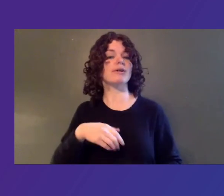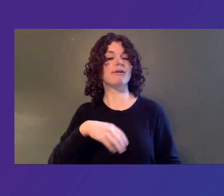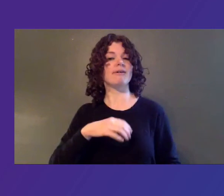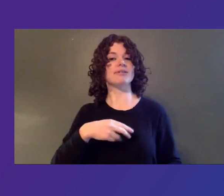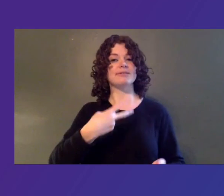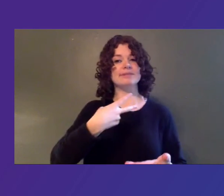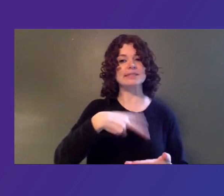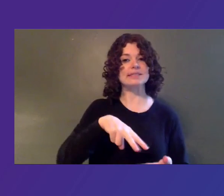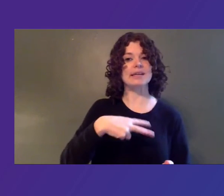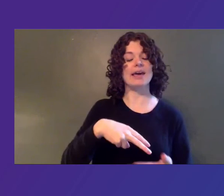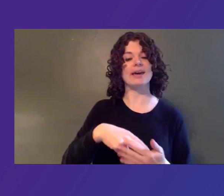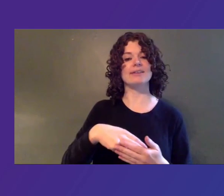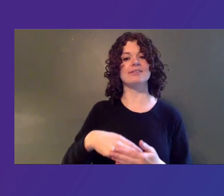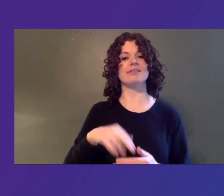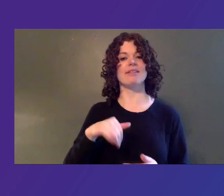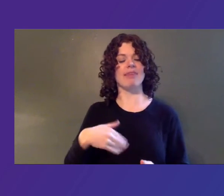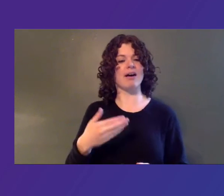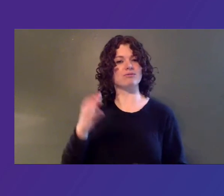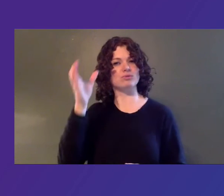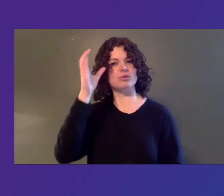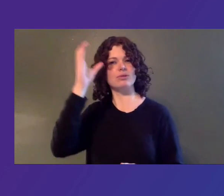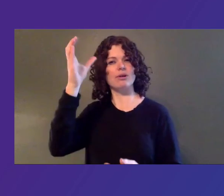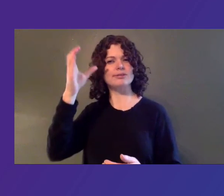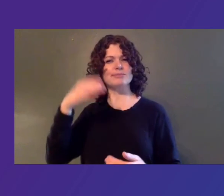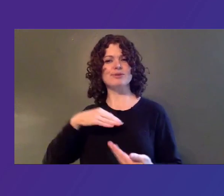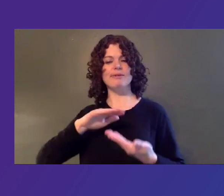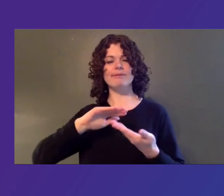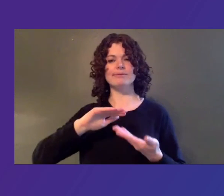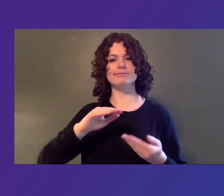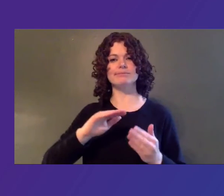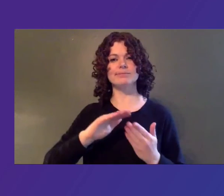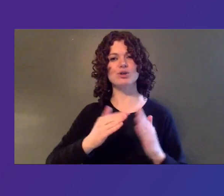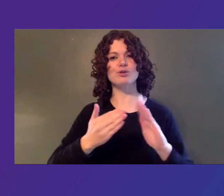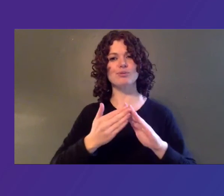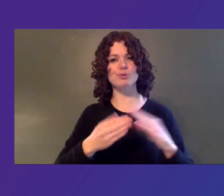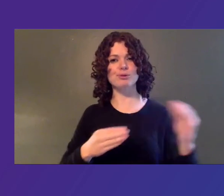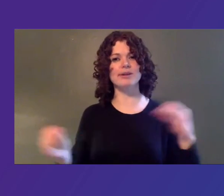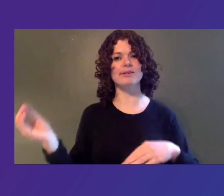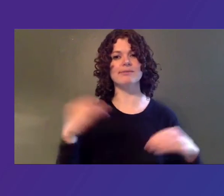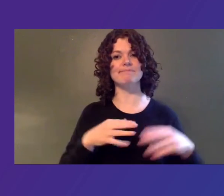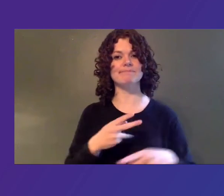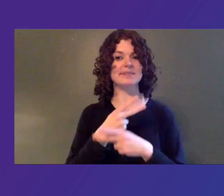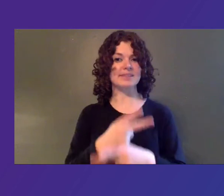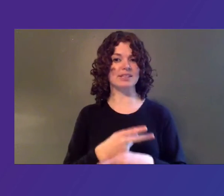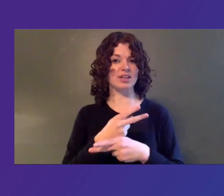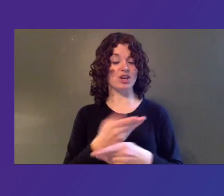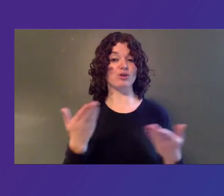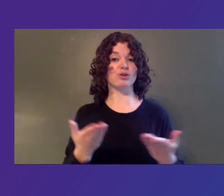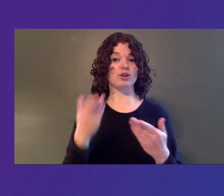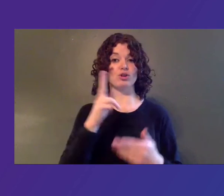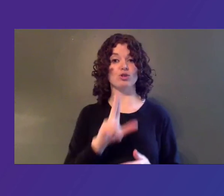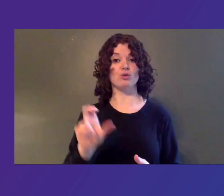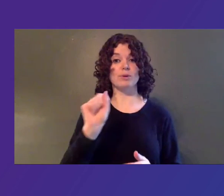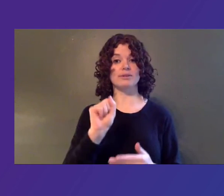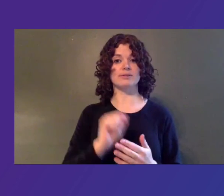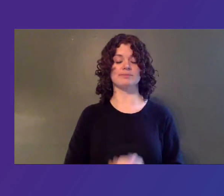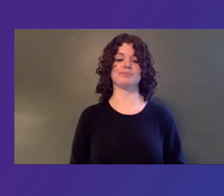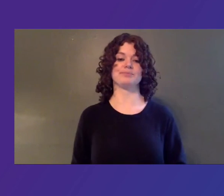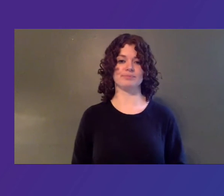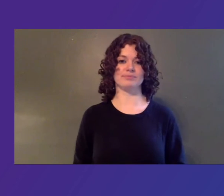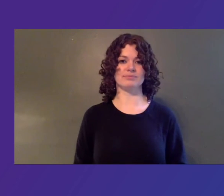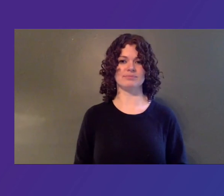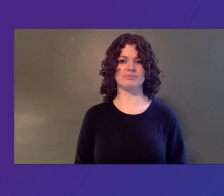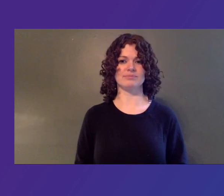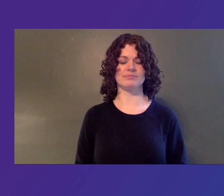ethos of collective care in the United States. What can dance artists today learn from investigating this rich